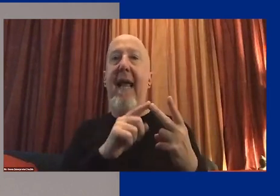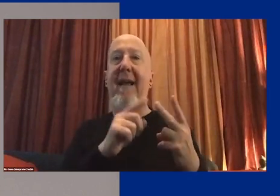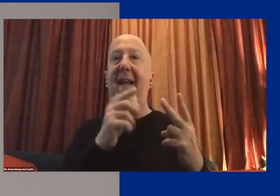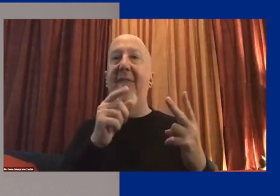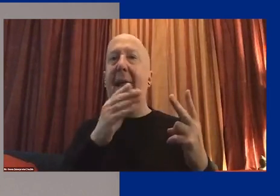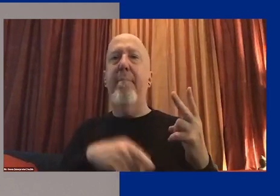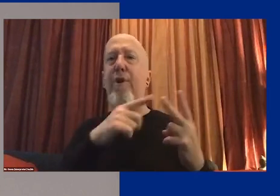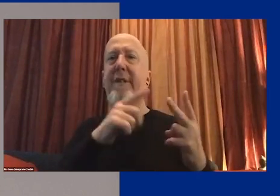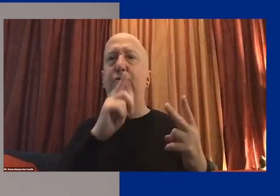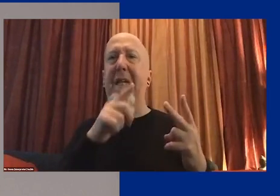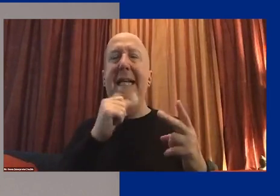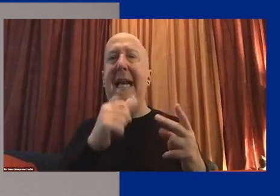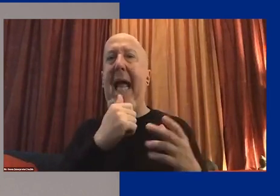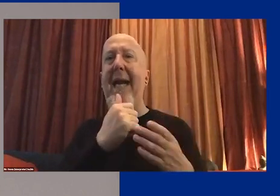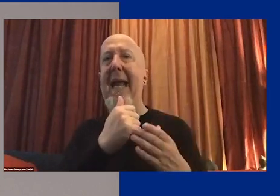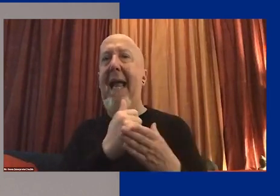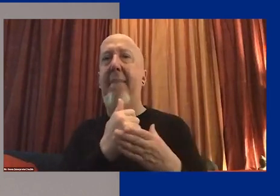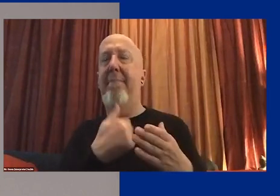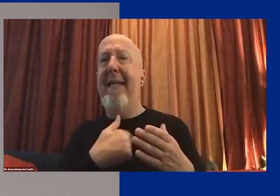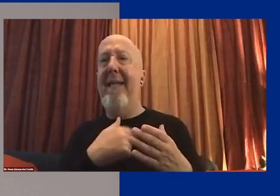again, you can bring a piece of assistive technology,